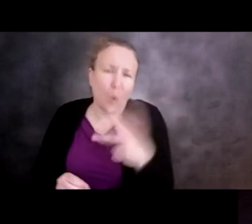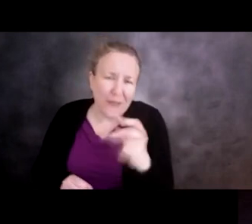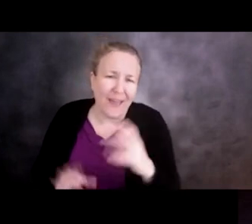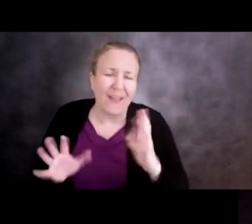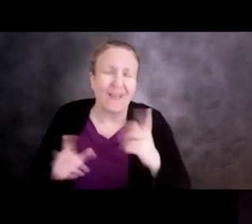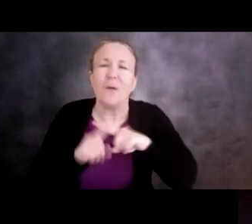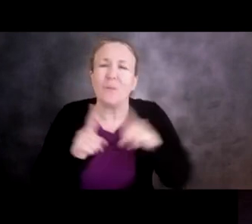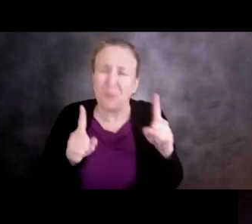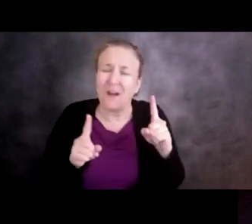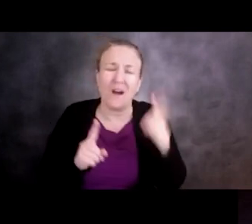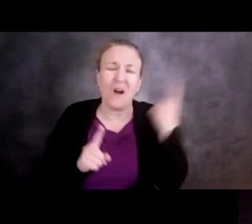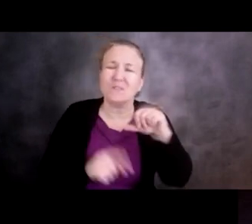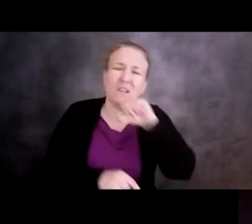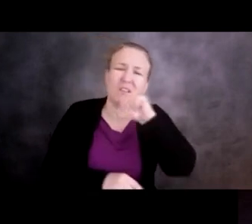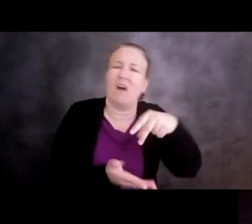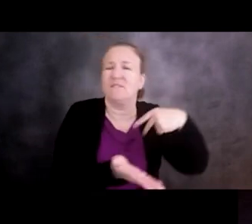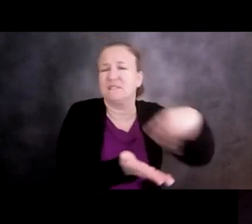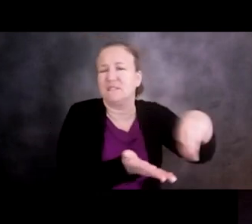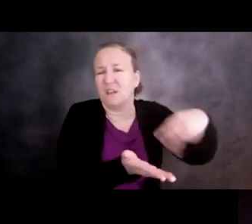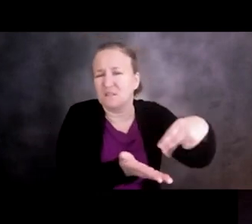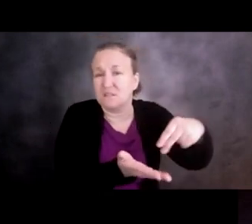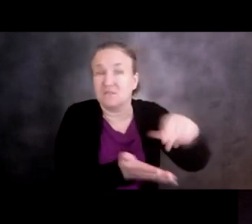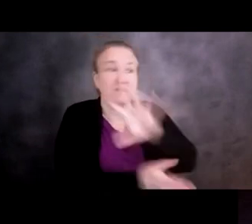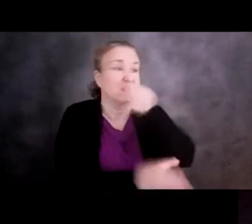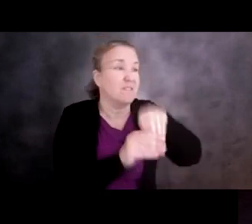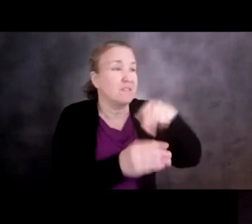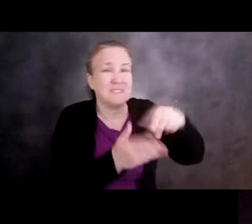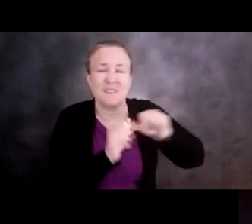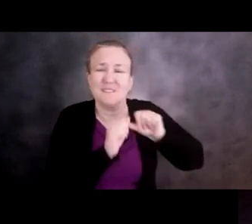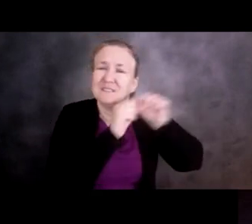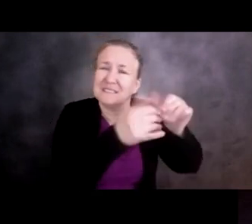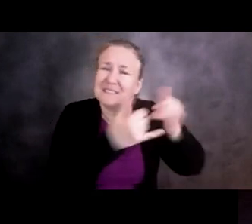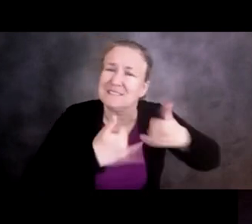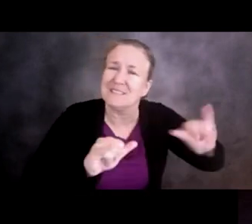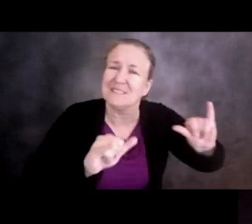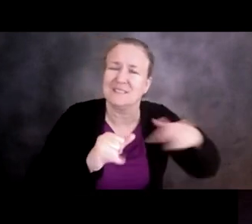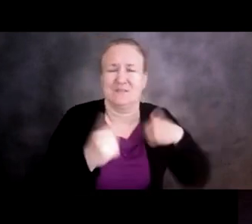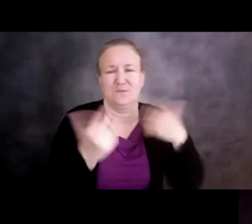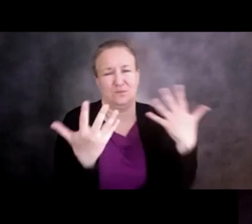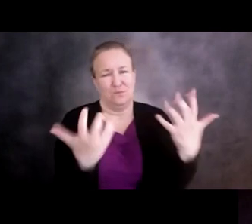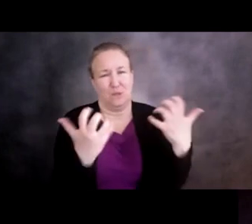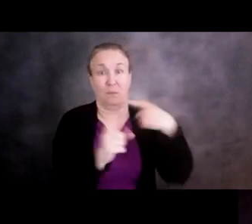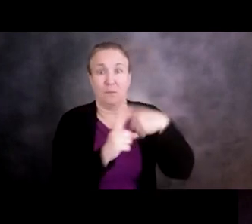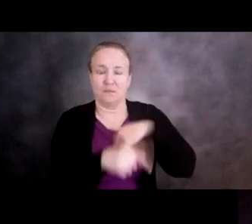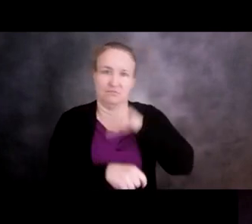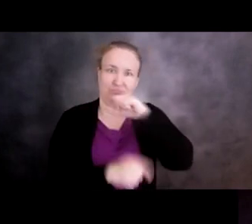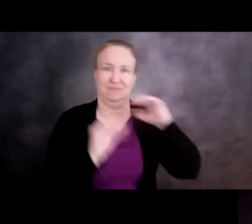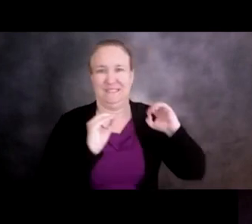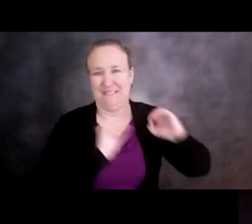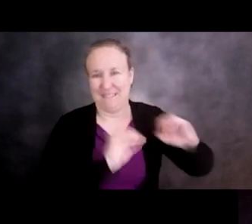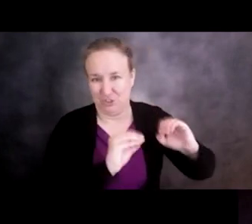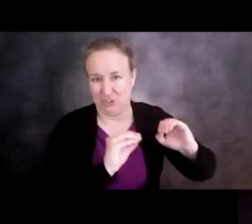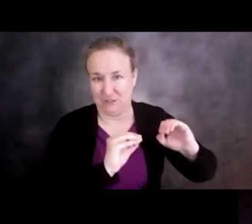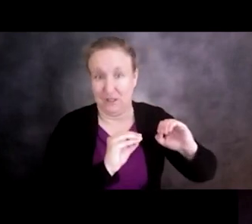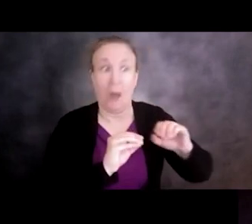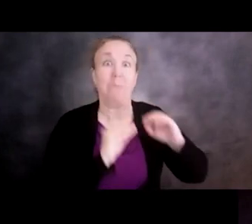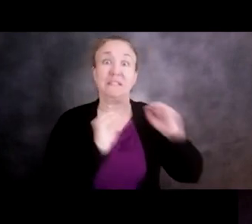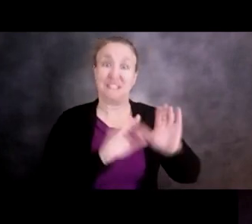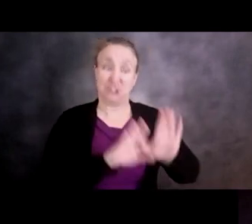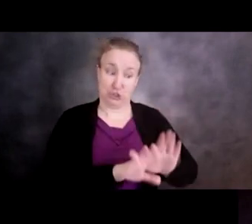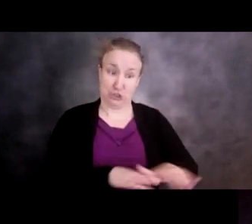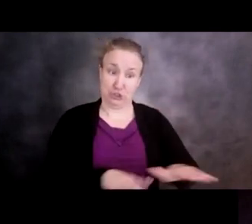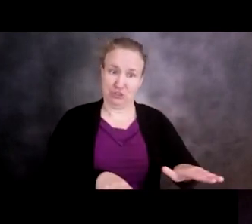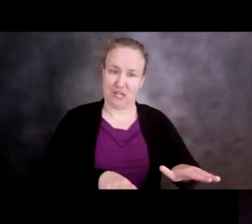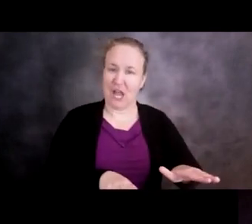always loved dance. I wanted to still be involved in dance, and I loved teaching. But I knew I didn't like to teach children.